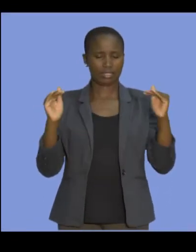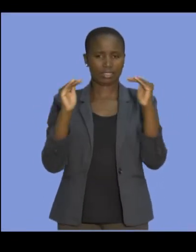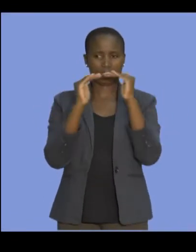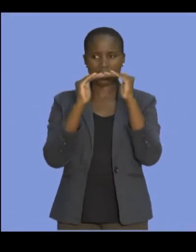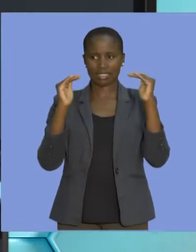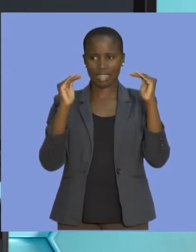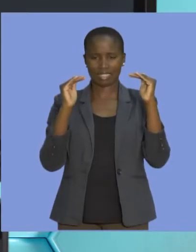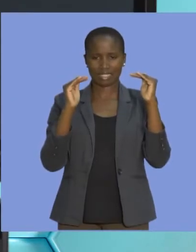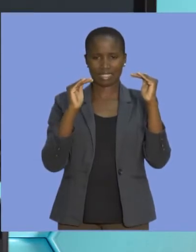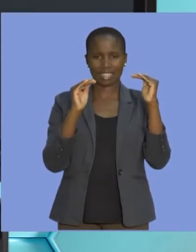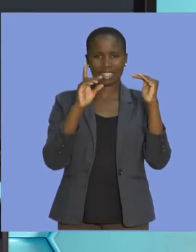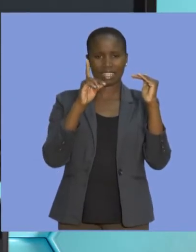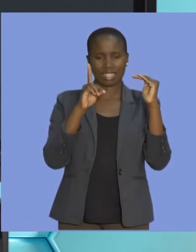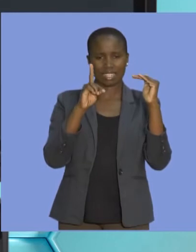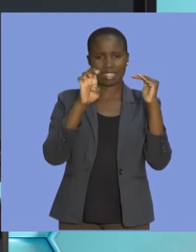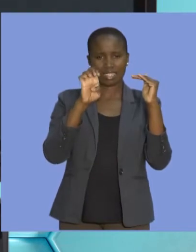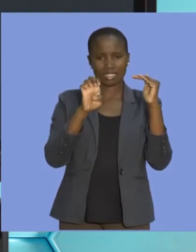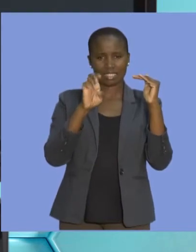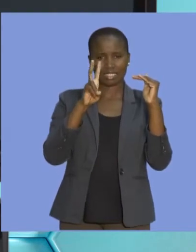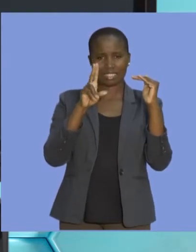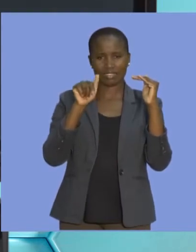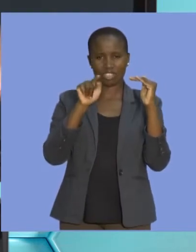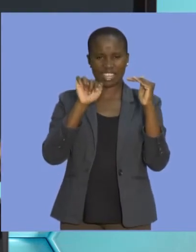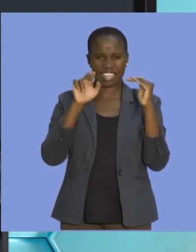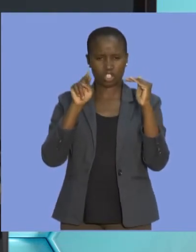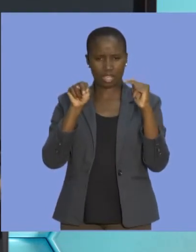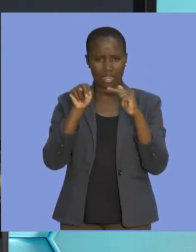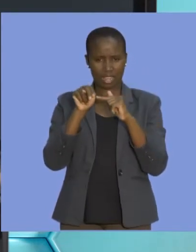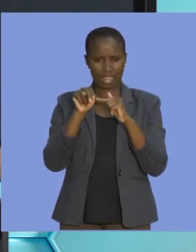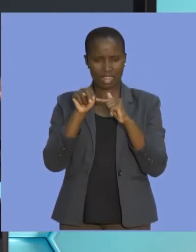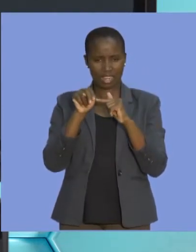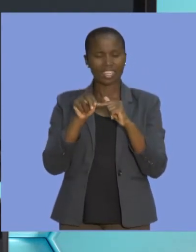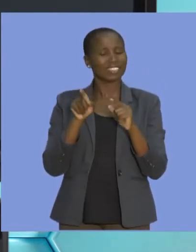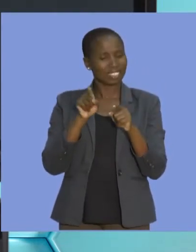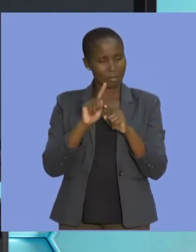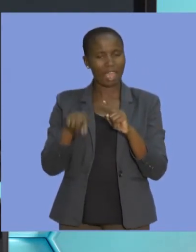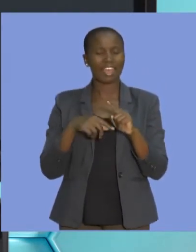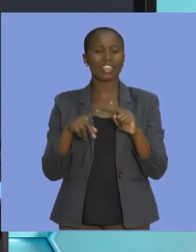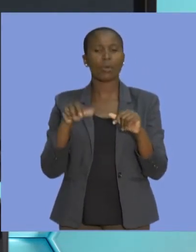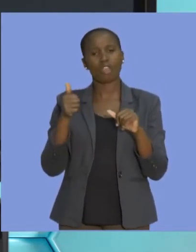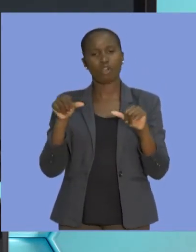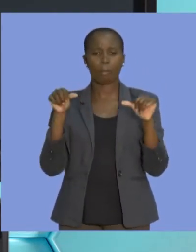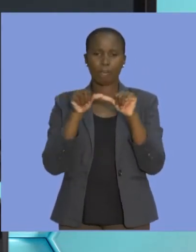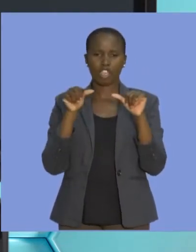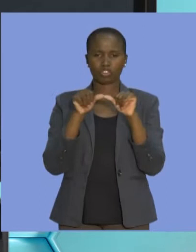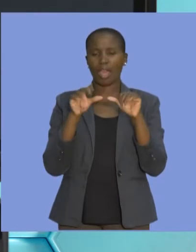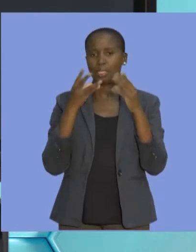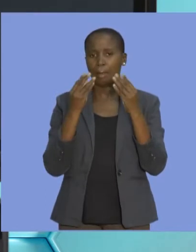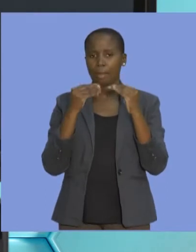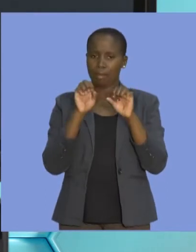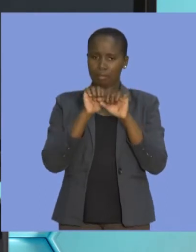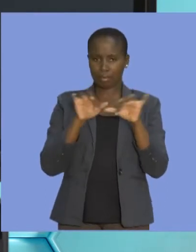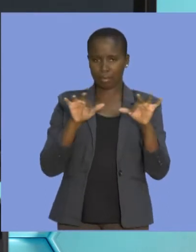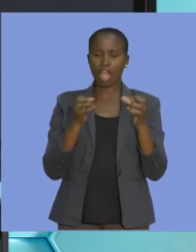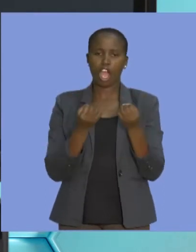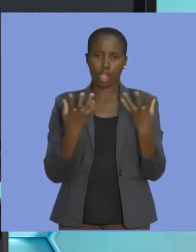deviation is another measure of dispersion. But the standard deviation is